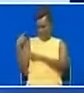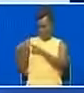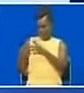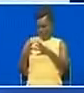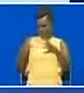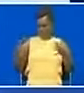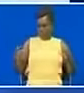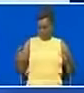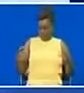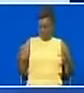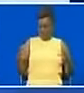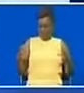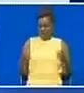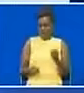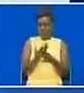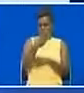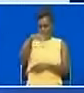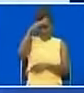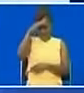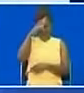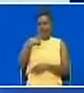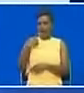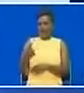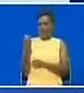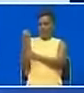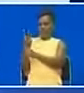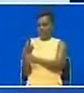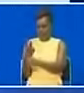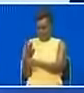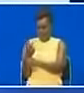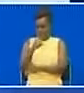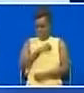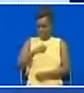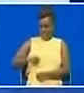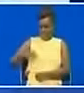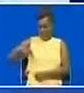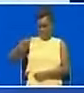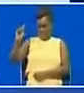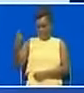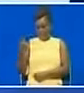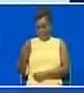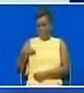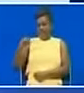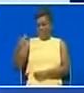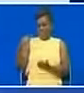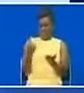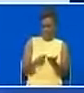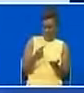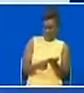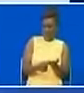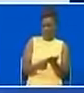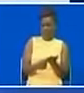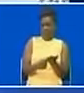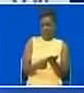with emerging beer brands up 112%, buoyed by Senator in Kenya, Ngule in Uganda, and Pilsner in